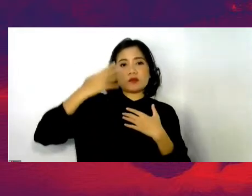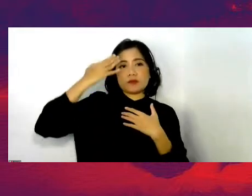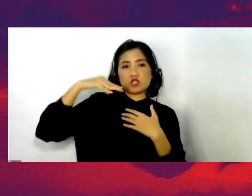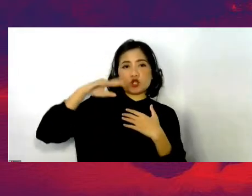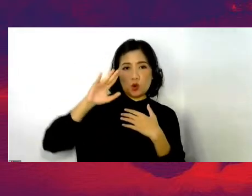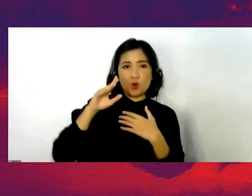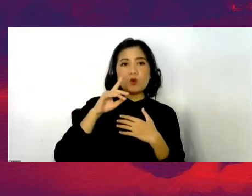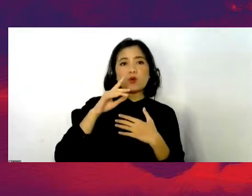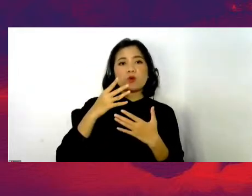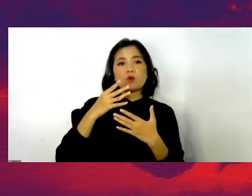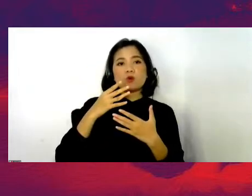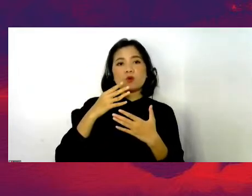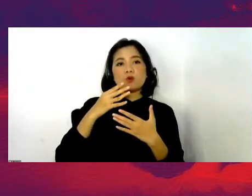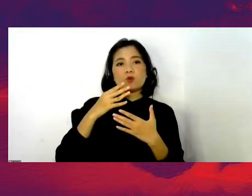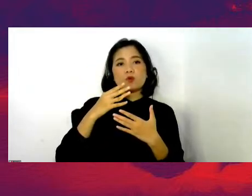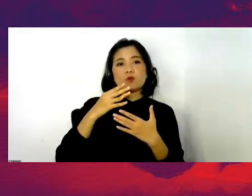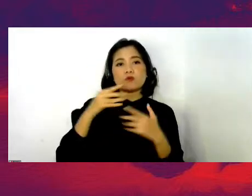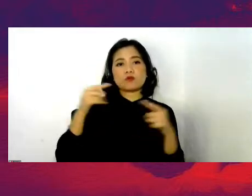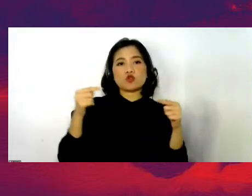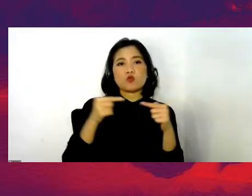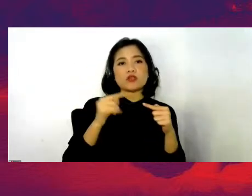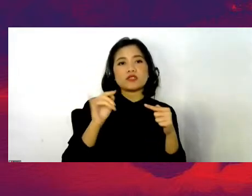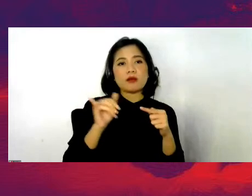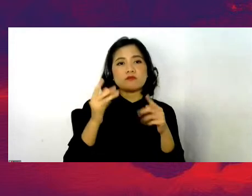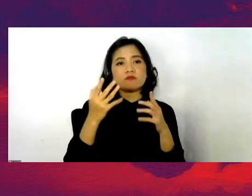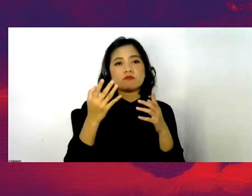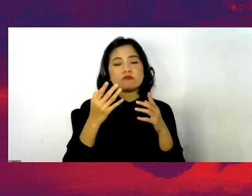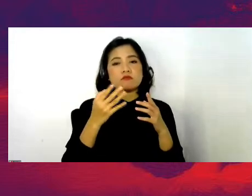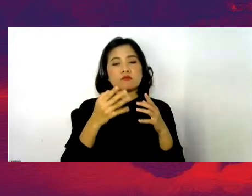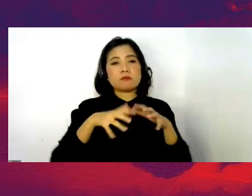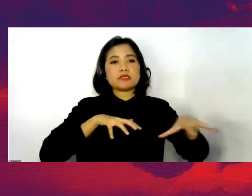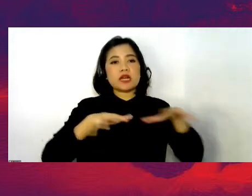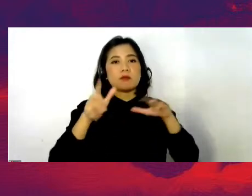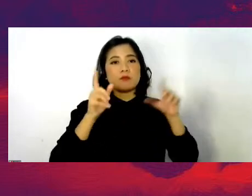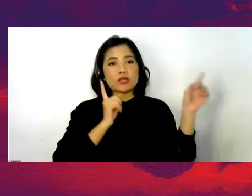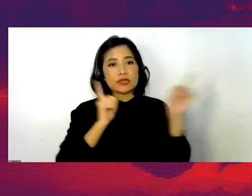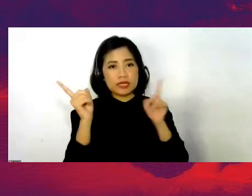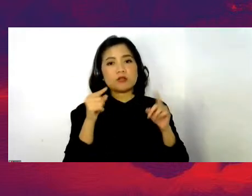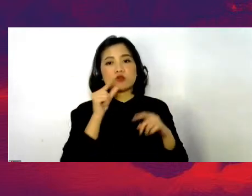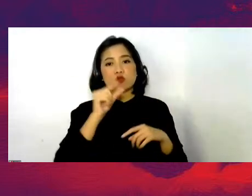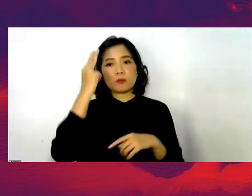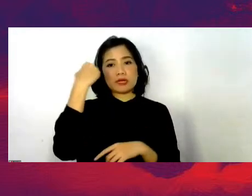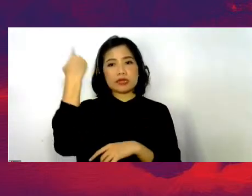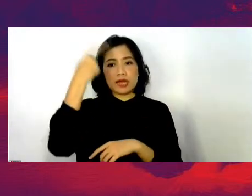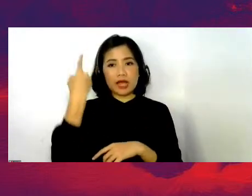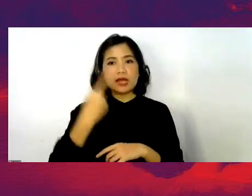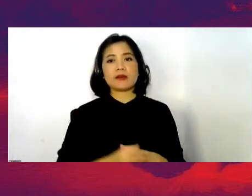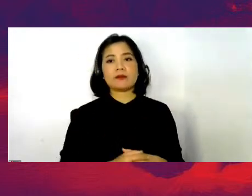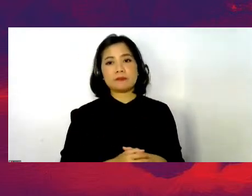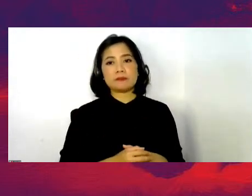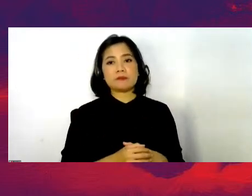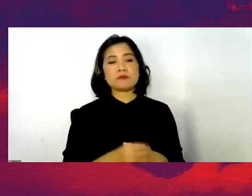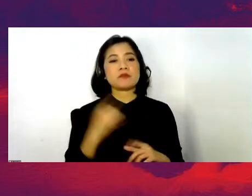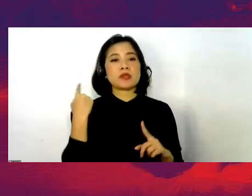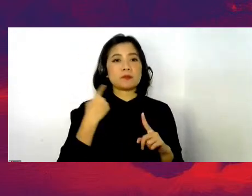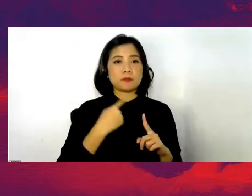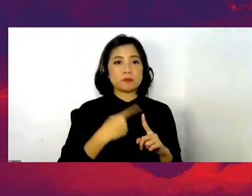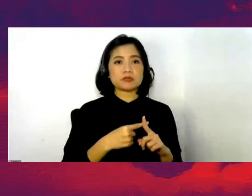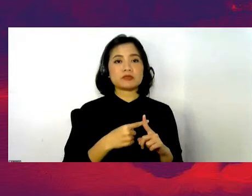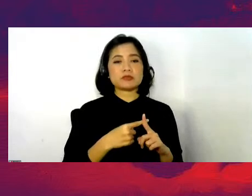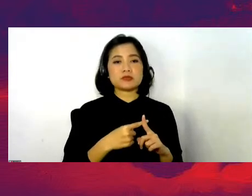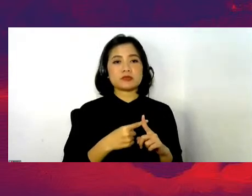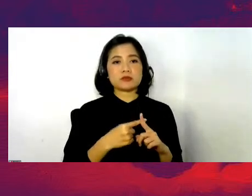terms of all dimensions. We heard that said a second ago. And the World Bank, after the Atkinson report, has been including their